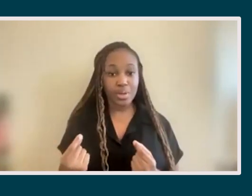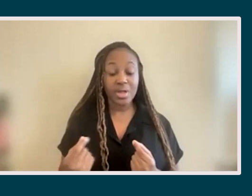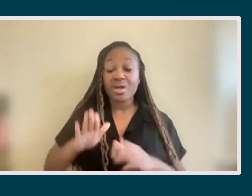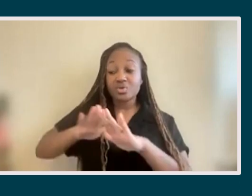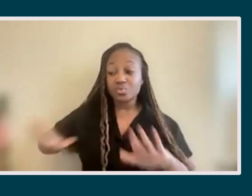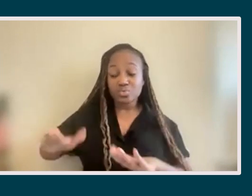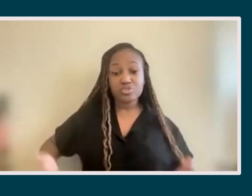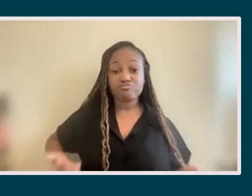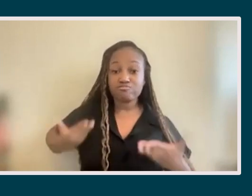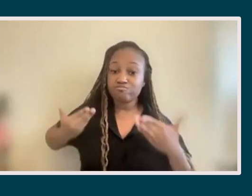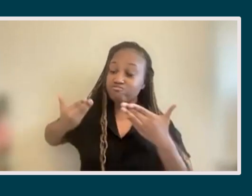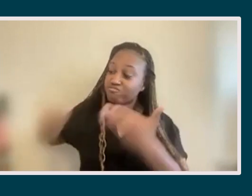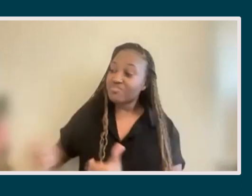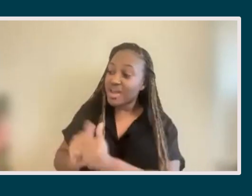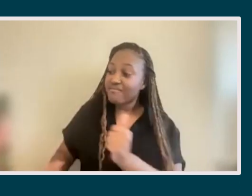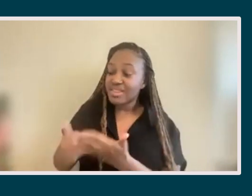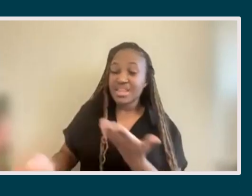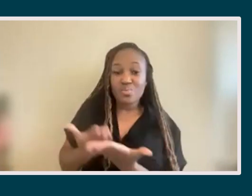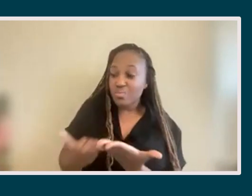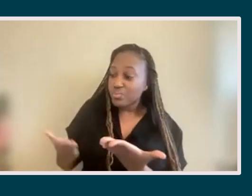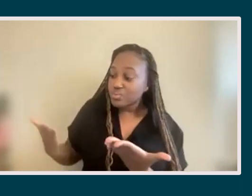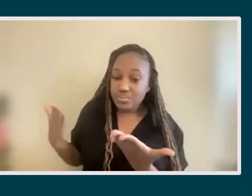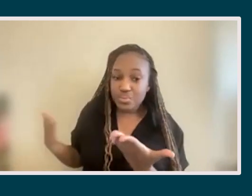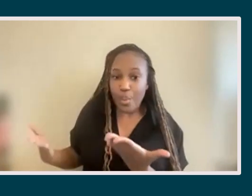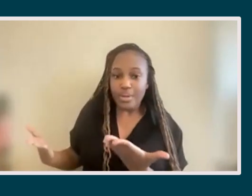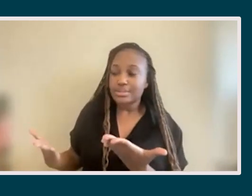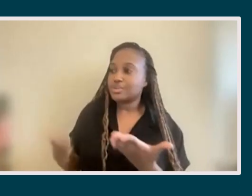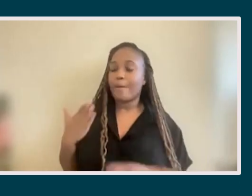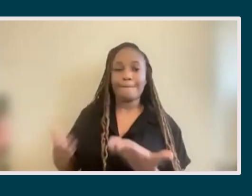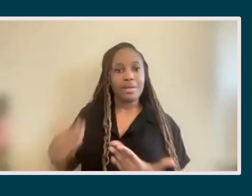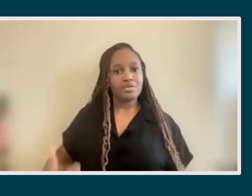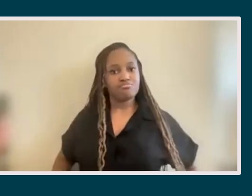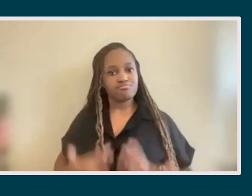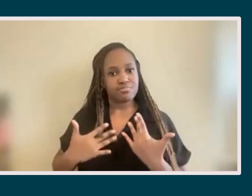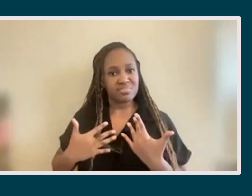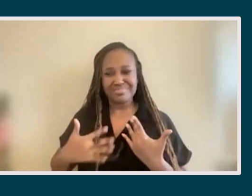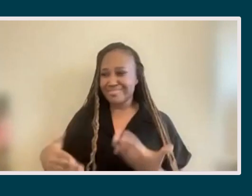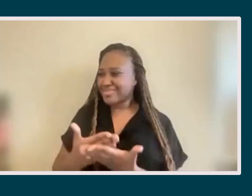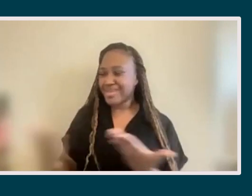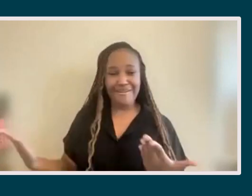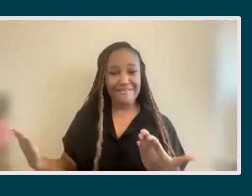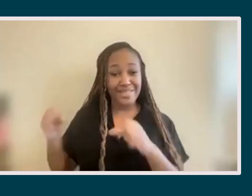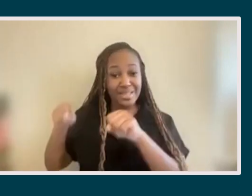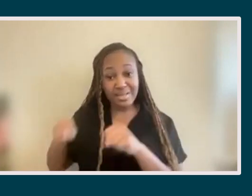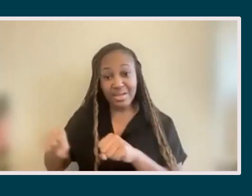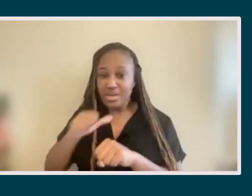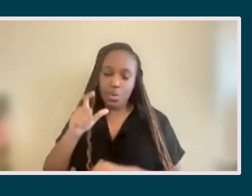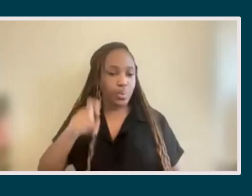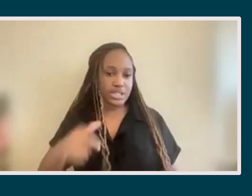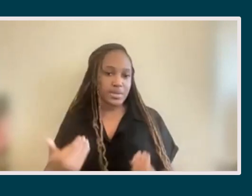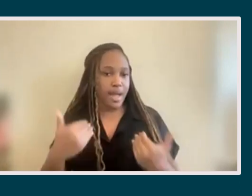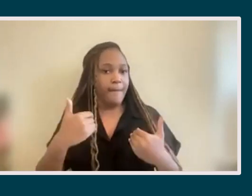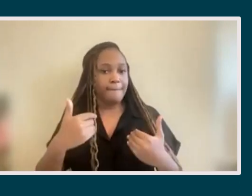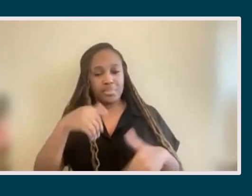whatever resources or inspiration you can, and you don't have to be their biological mom to do